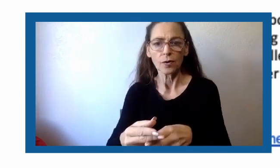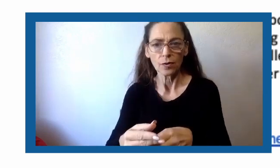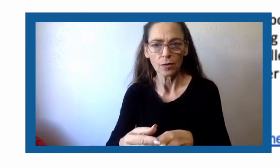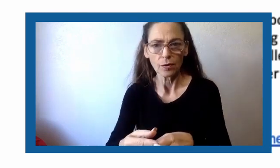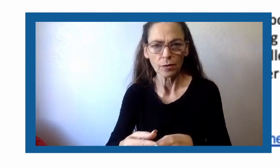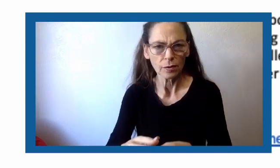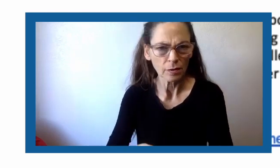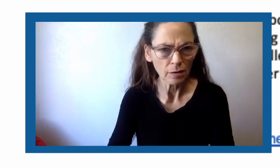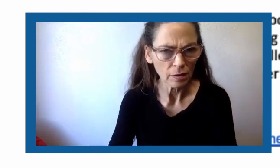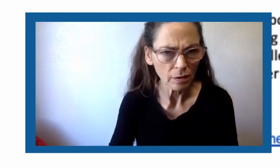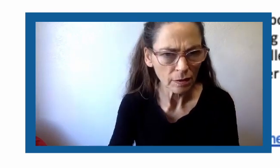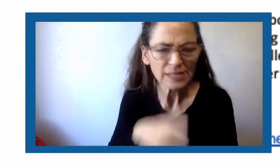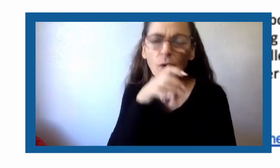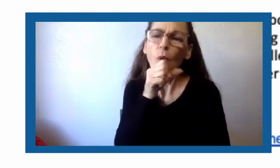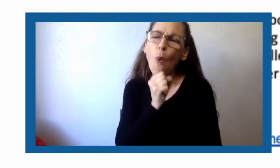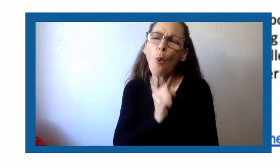friend.